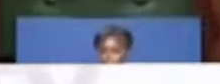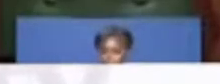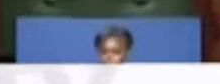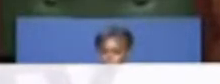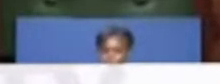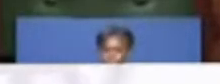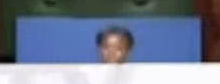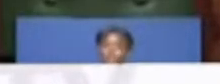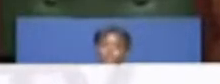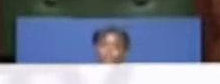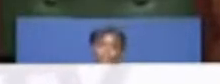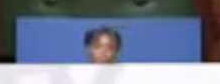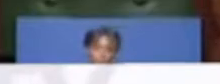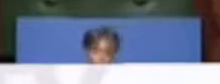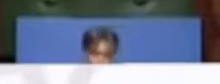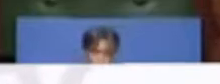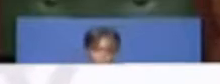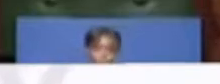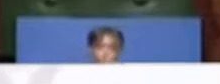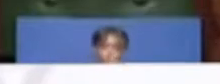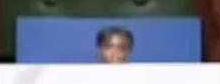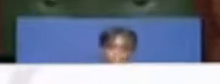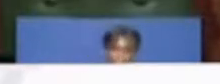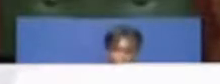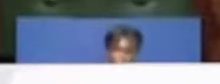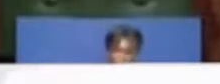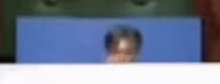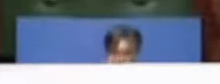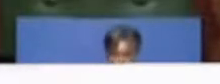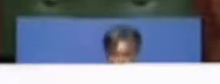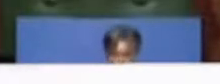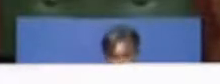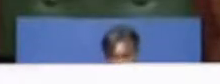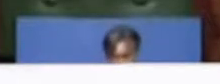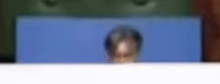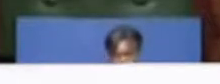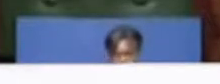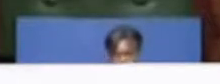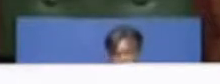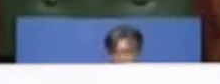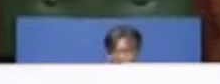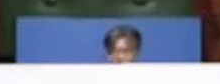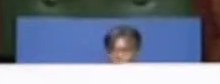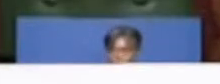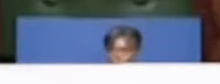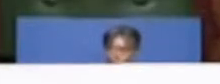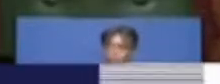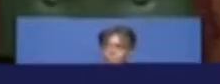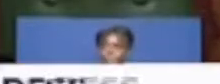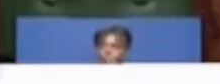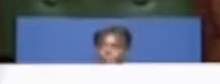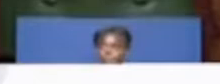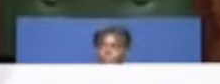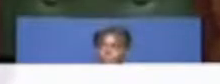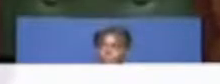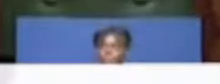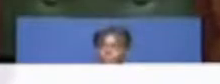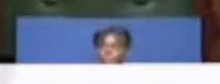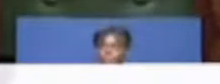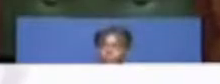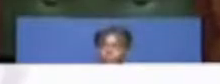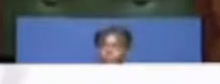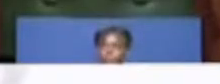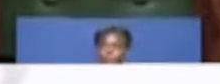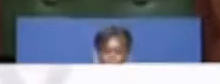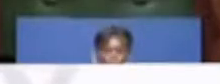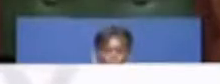hospital for the Defense Forces off Waiyaki Way in Nairobi. Our focus on military